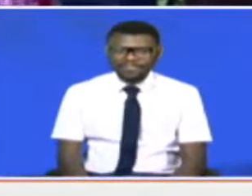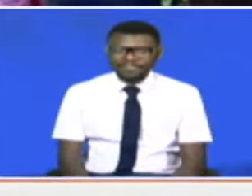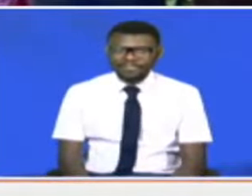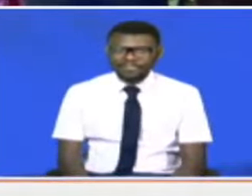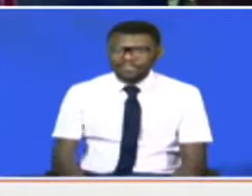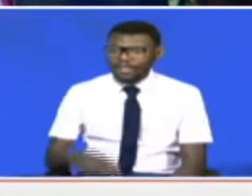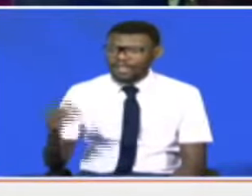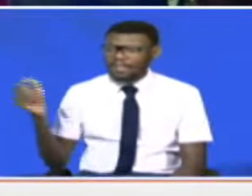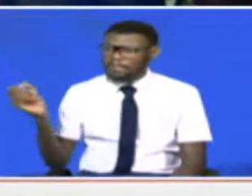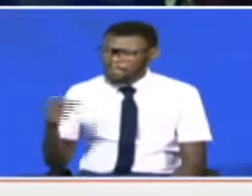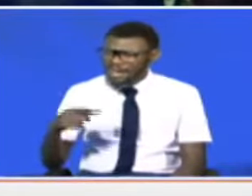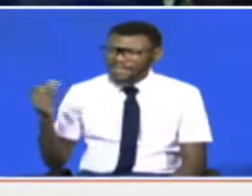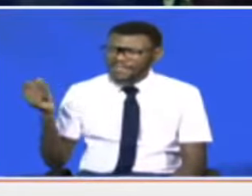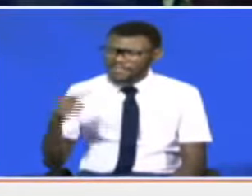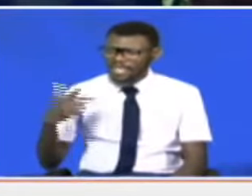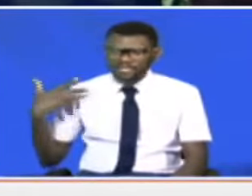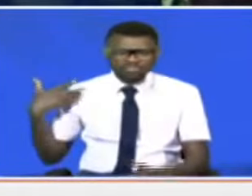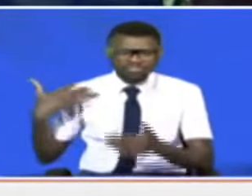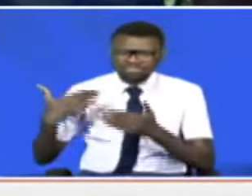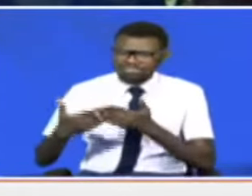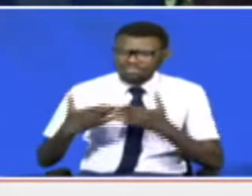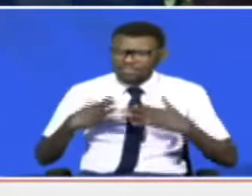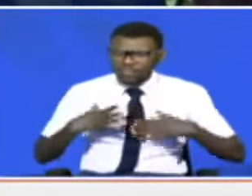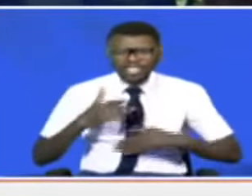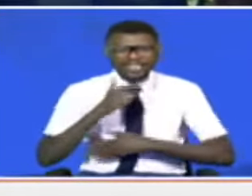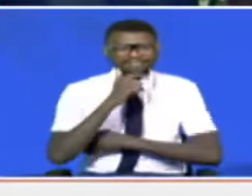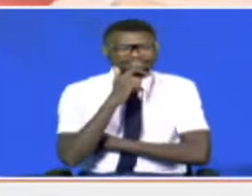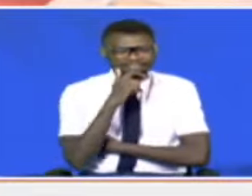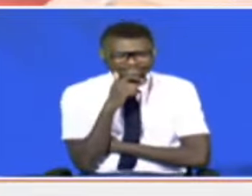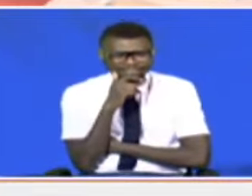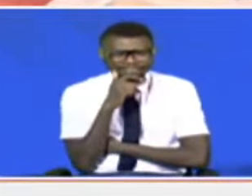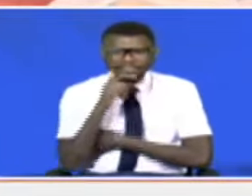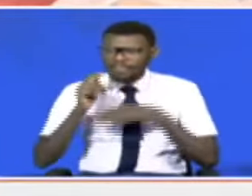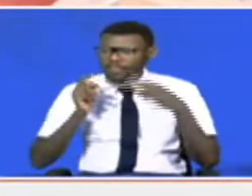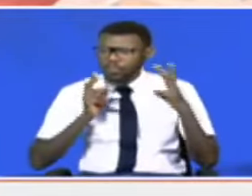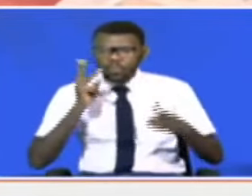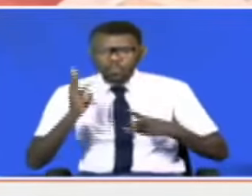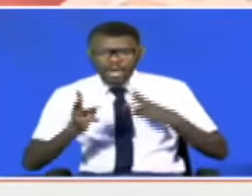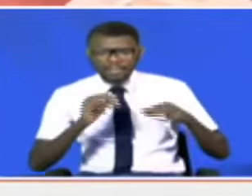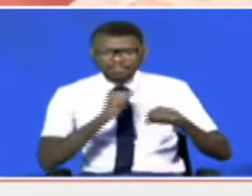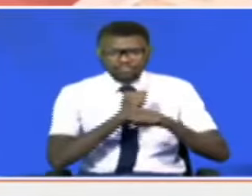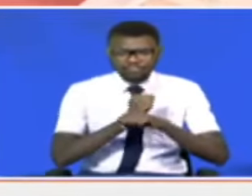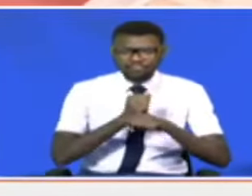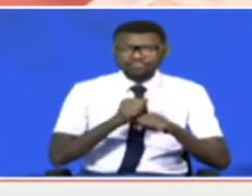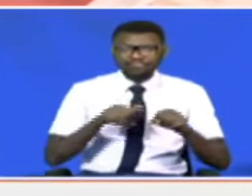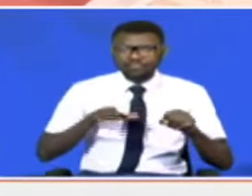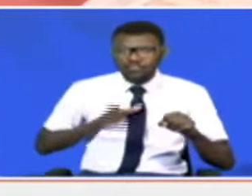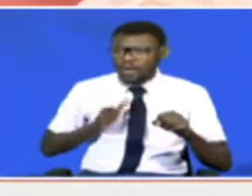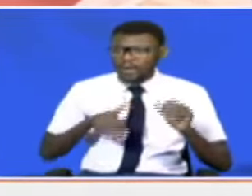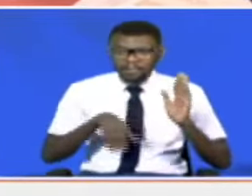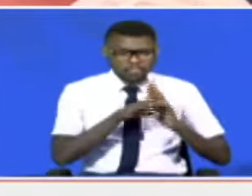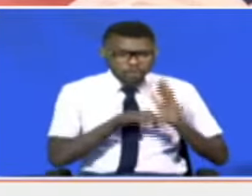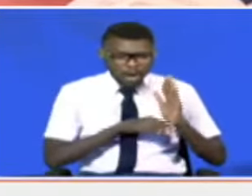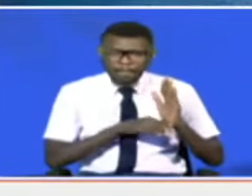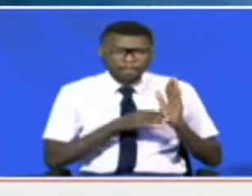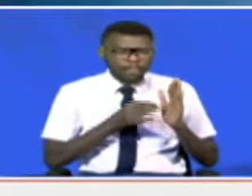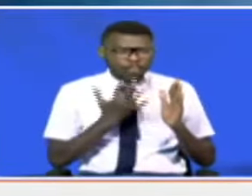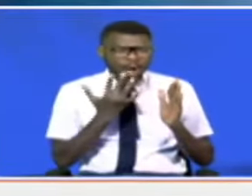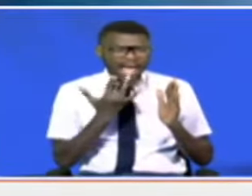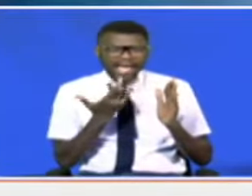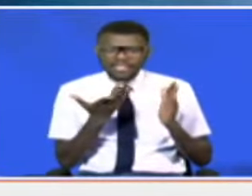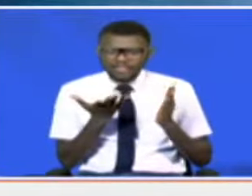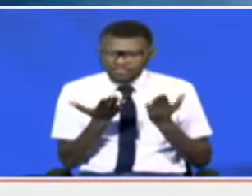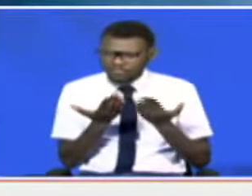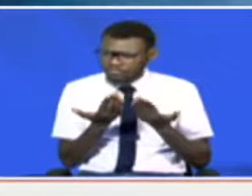After months of speculation over the fate of Linda Mama program that seeks to ensure that expectant mothers and infants